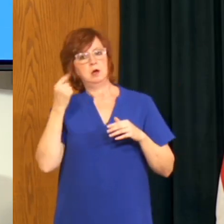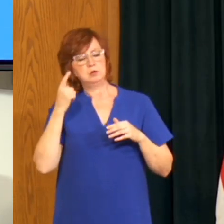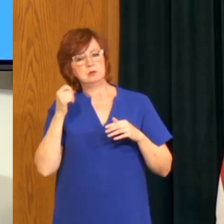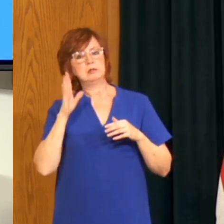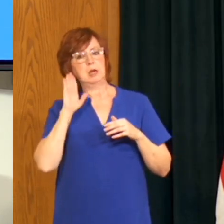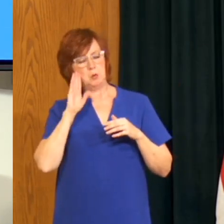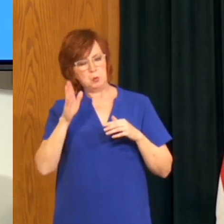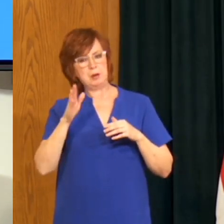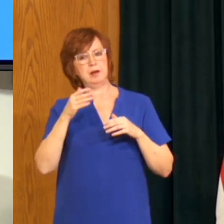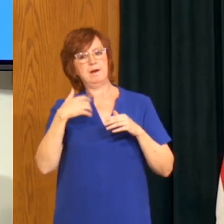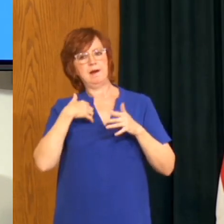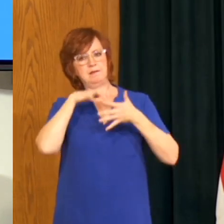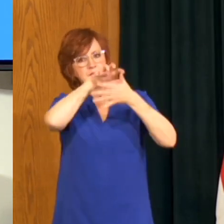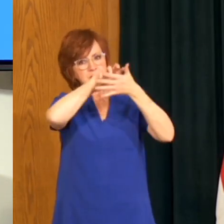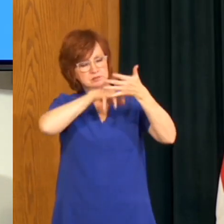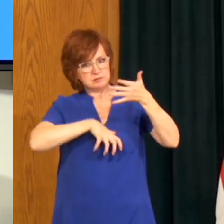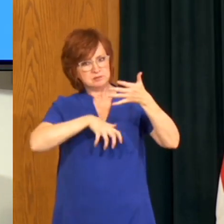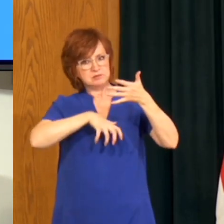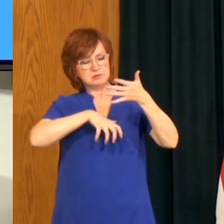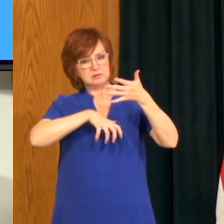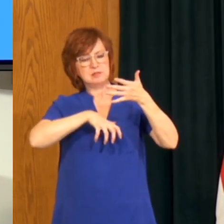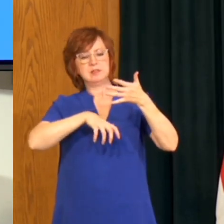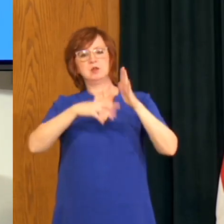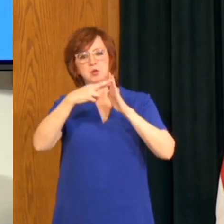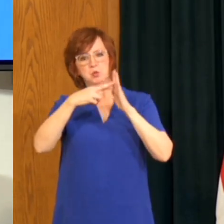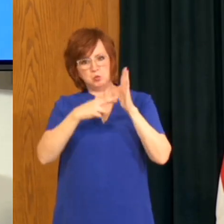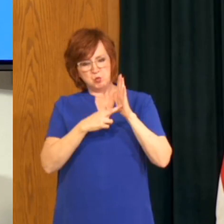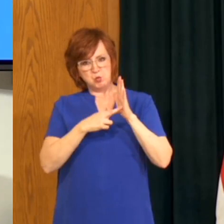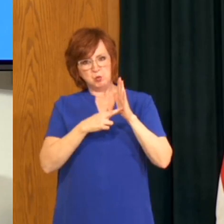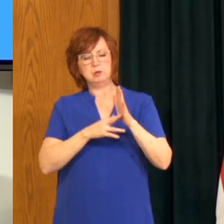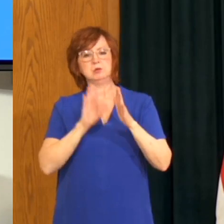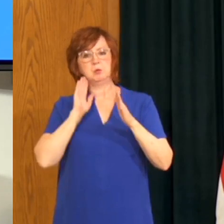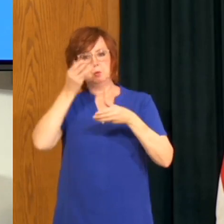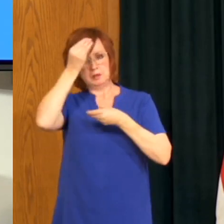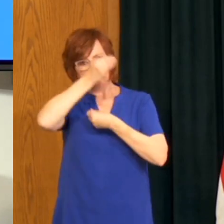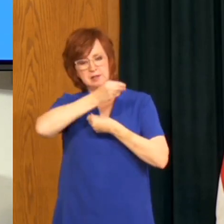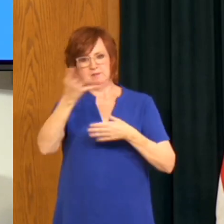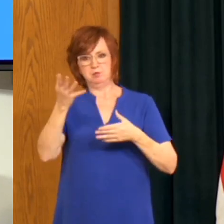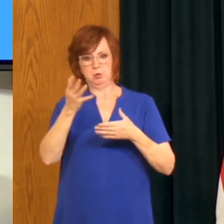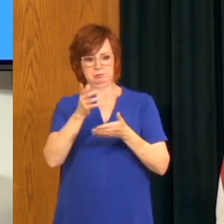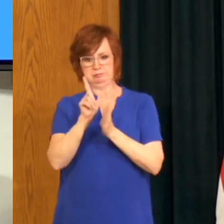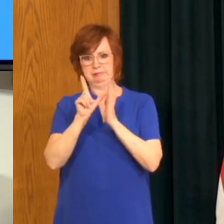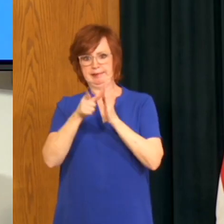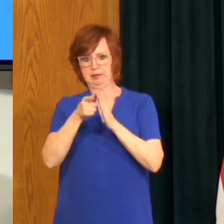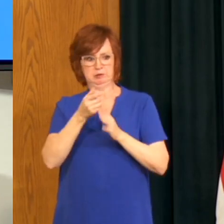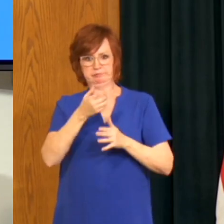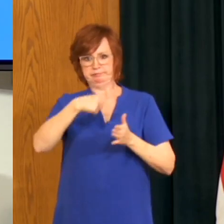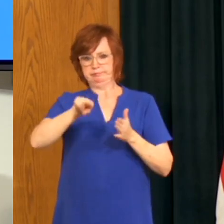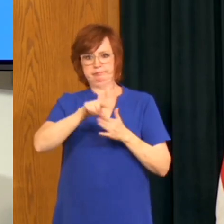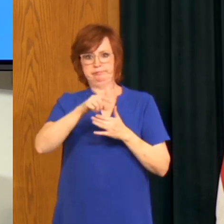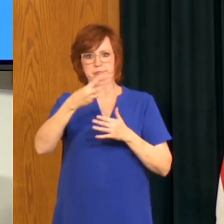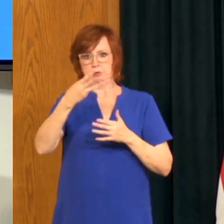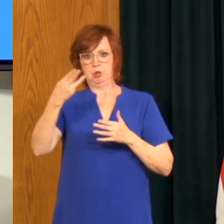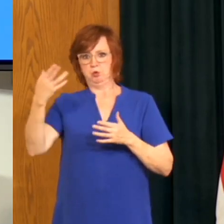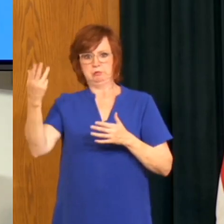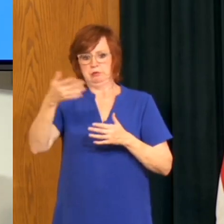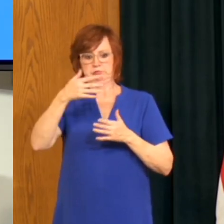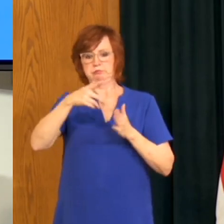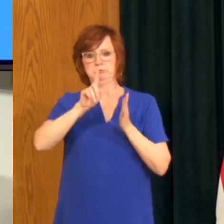released shortly and likely in time for this weekend. But we will have that information. And I agree.